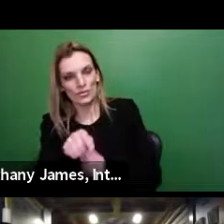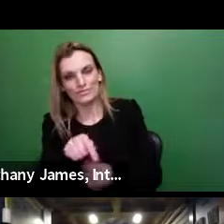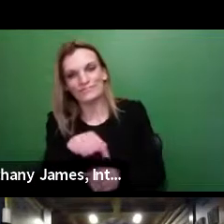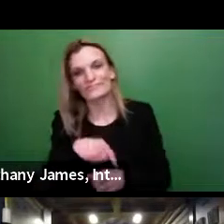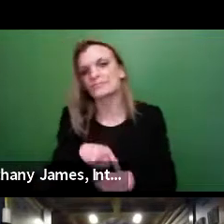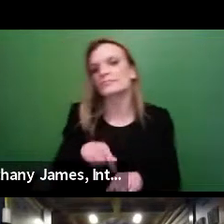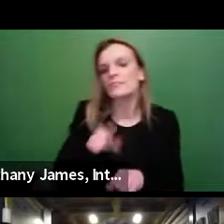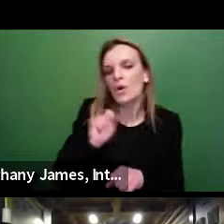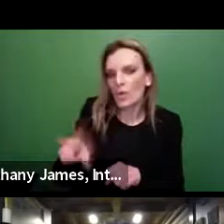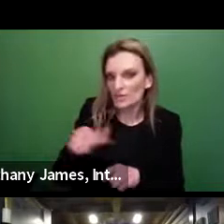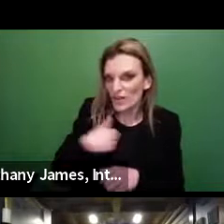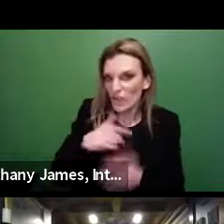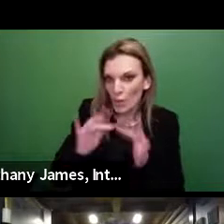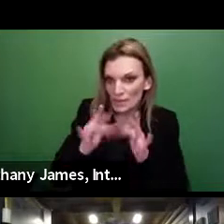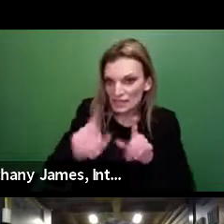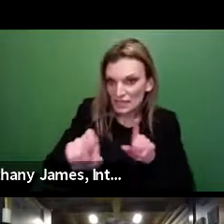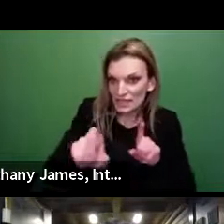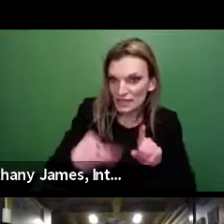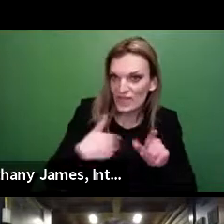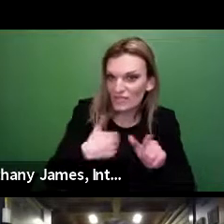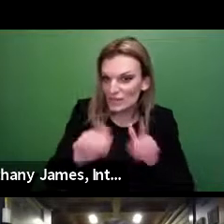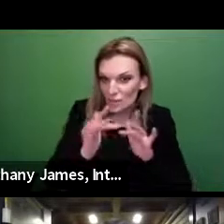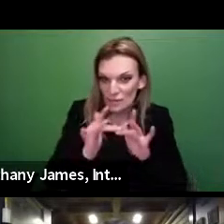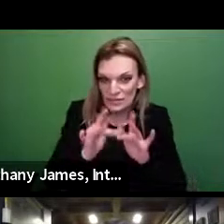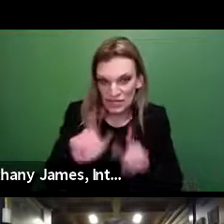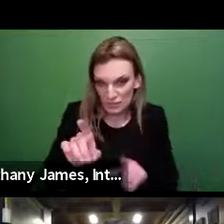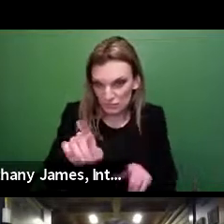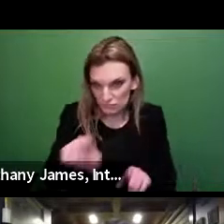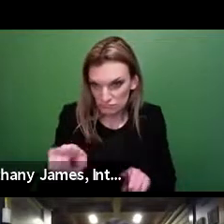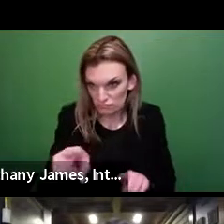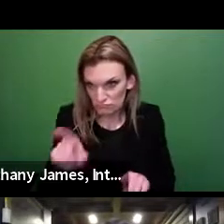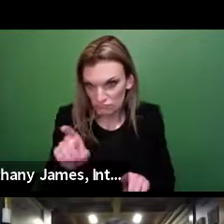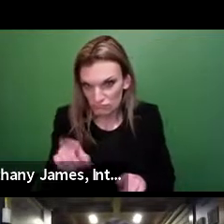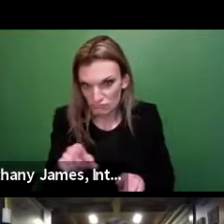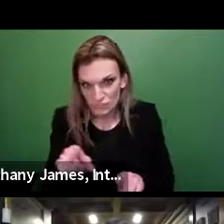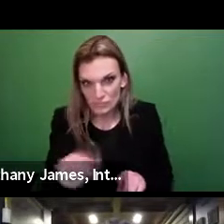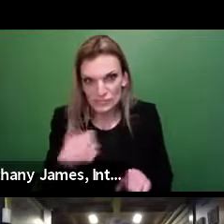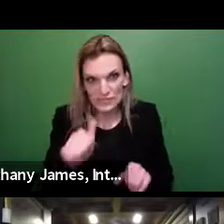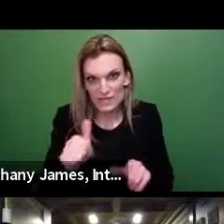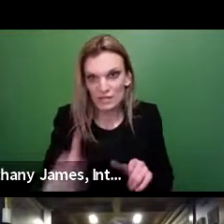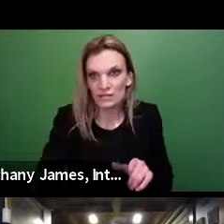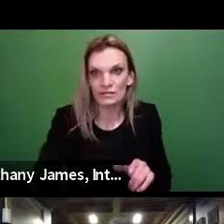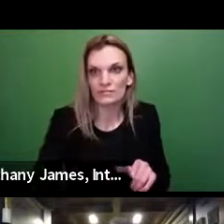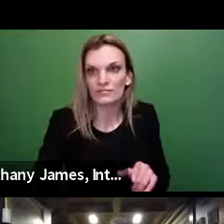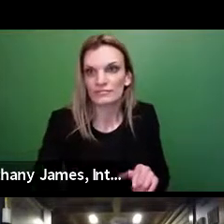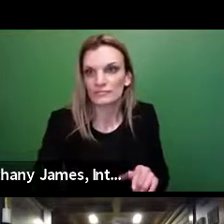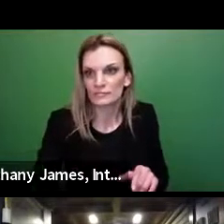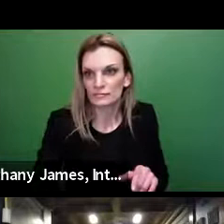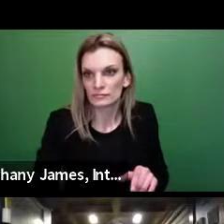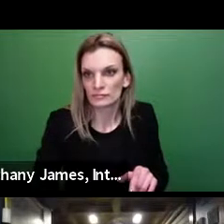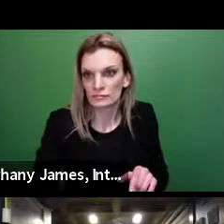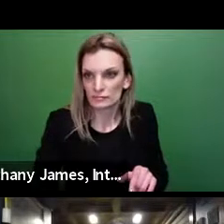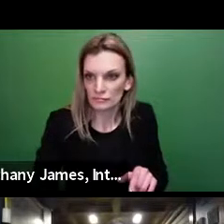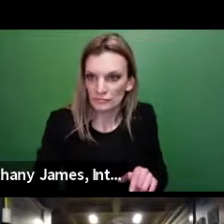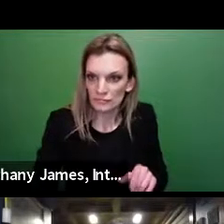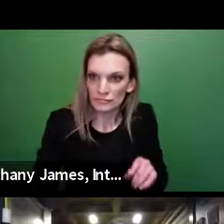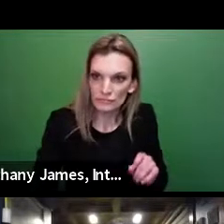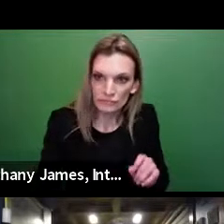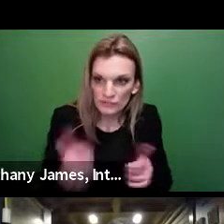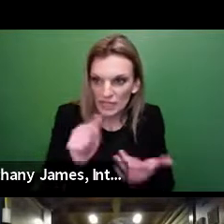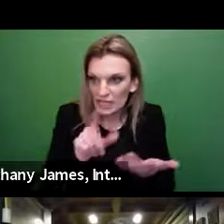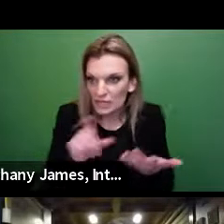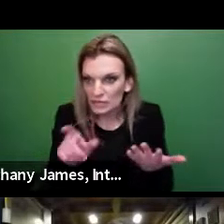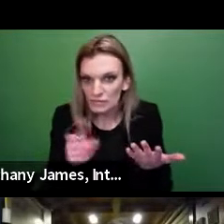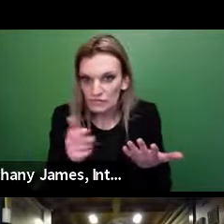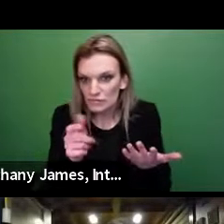there a website if anyone watching or listening wants to learn more about the Black Leadership Advisory Council, when you meet, who the other